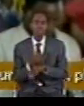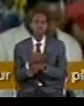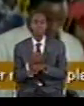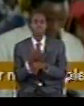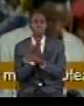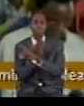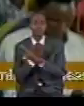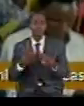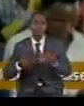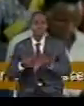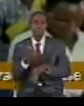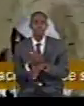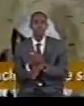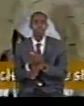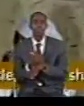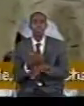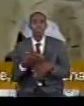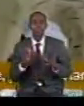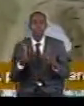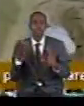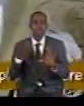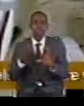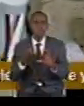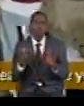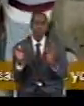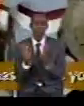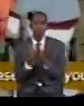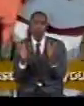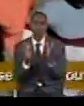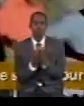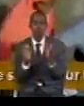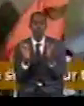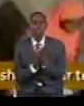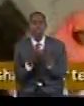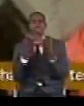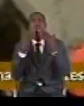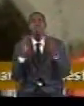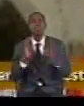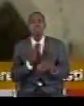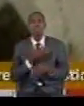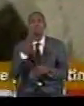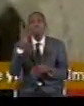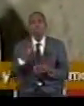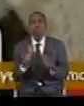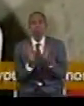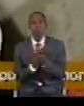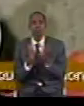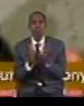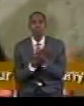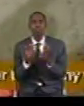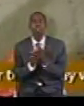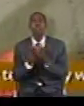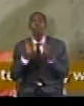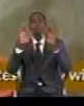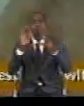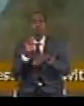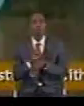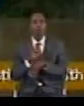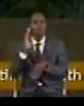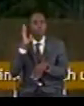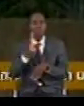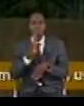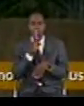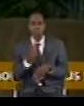confirmed. Let's jam our hands together and appreciate our God. That miracle will be permanent. Please, as they are